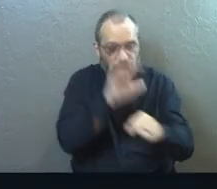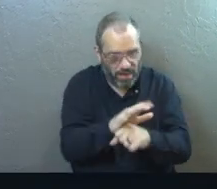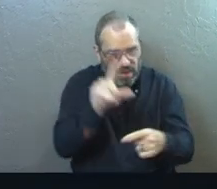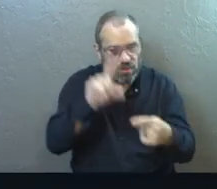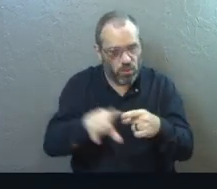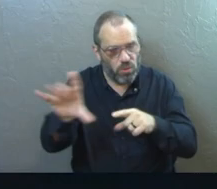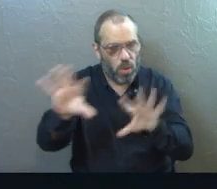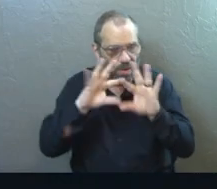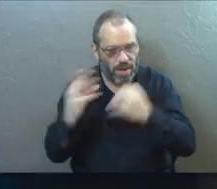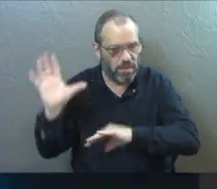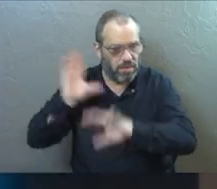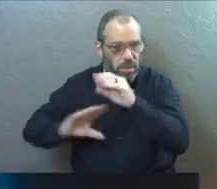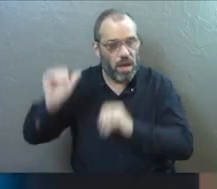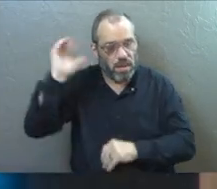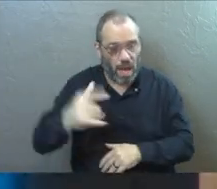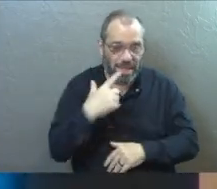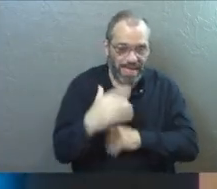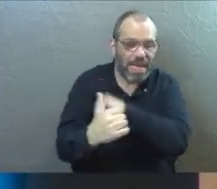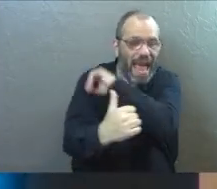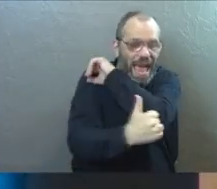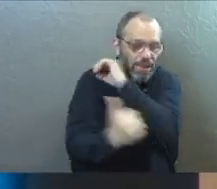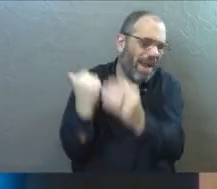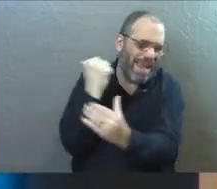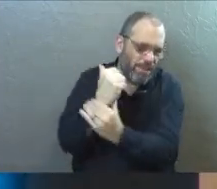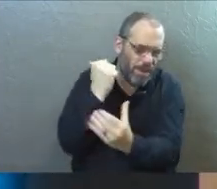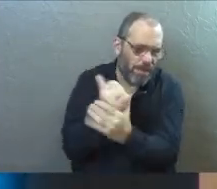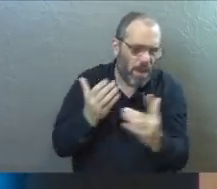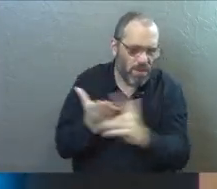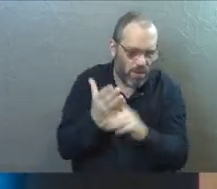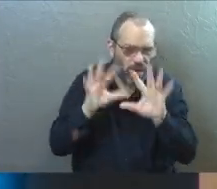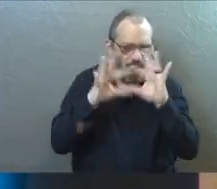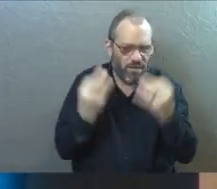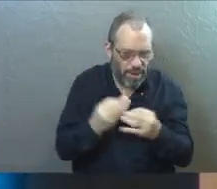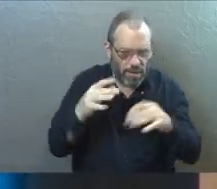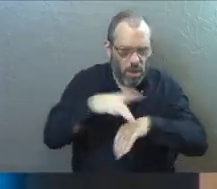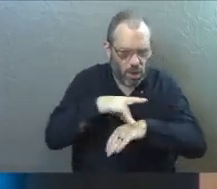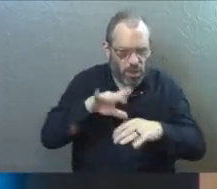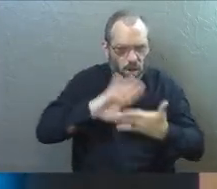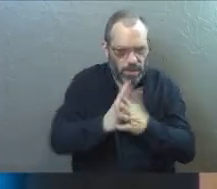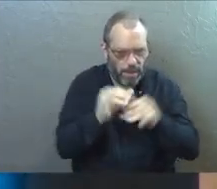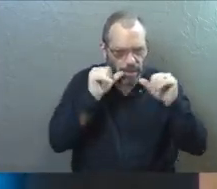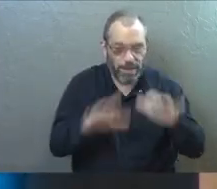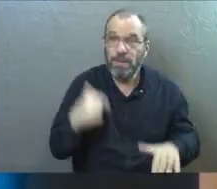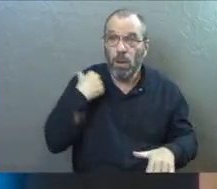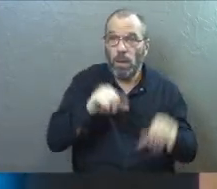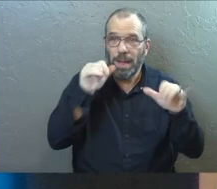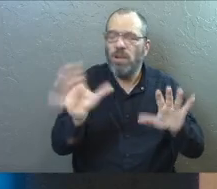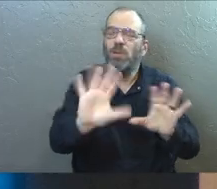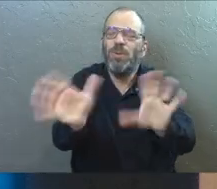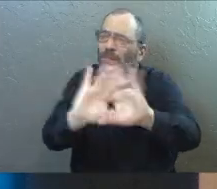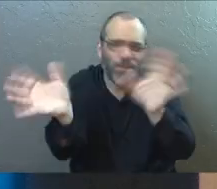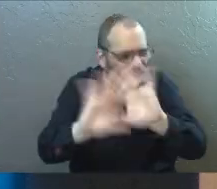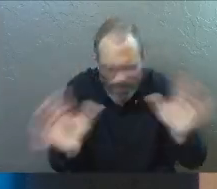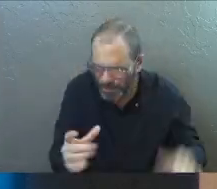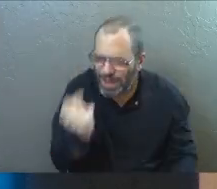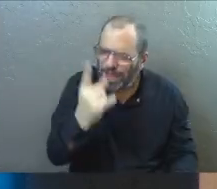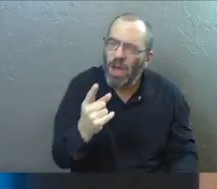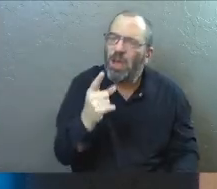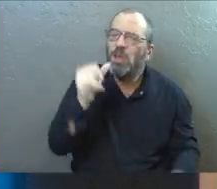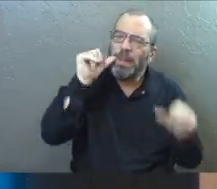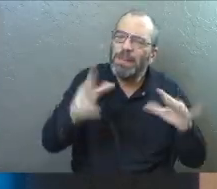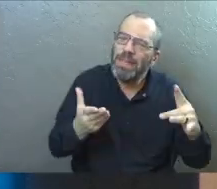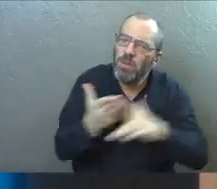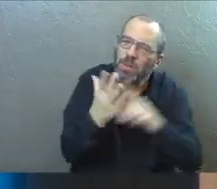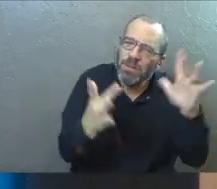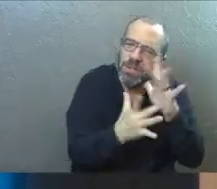your ancestors. For God said to Abraham, through your descendants, all the families on earth will be blessed. Yes, we'll be blessed. And he's like, no, you don't get it. You'll be blessed in Jesus'